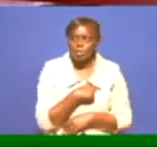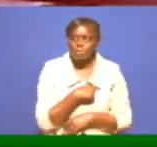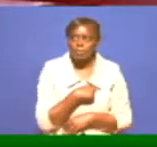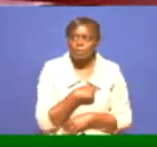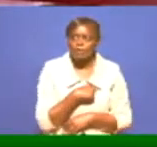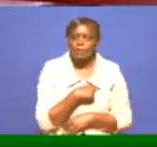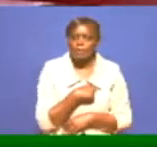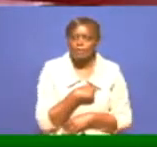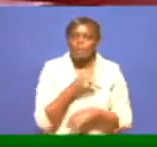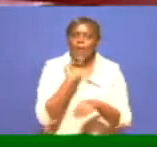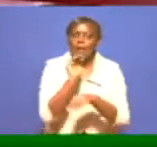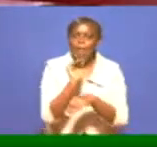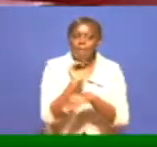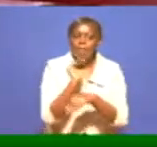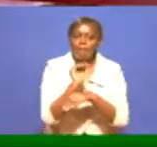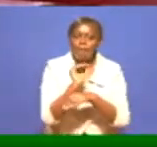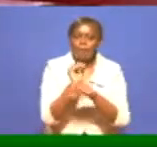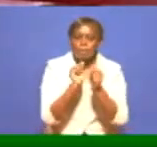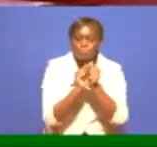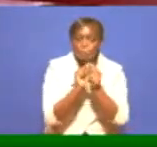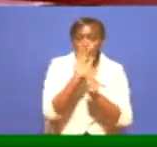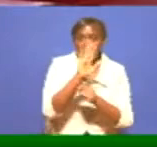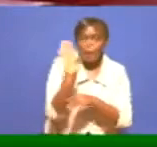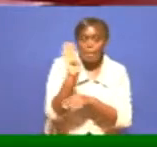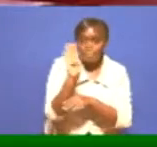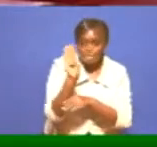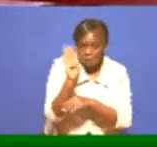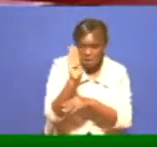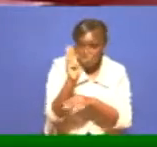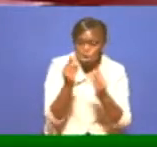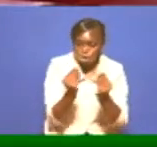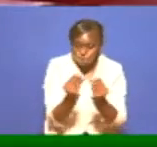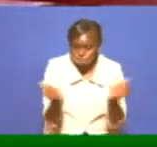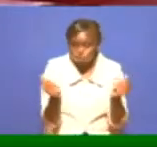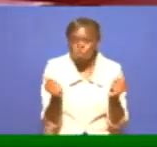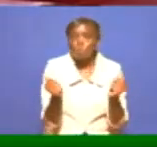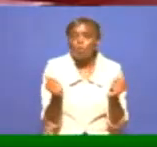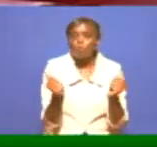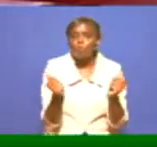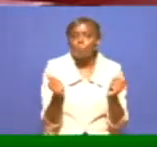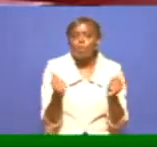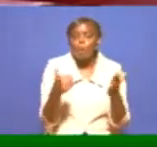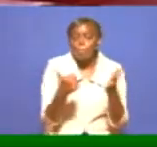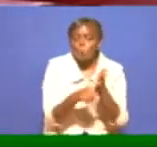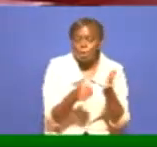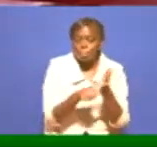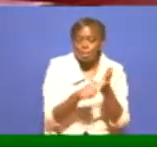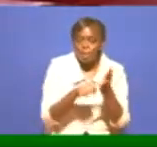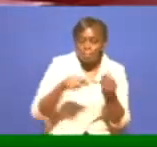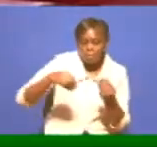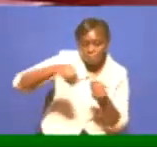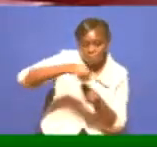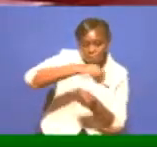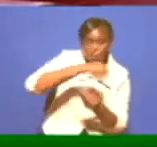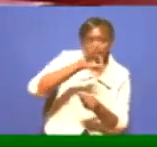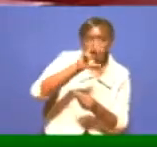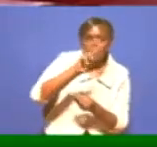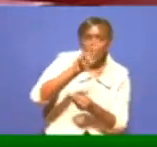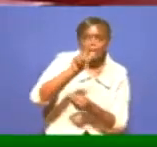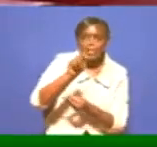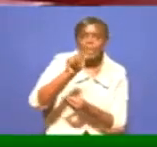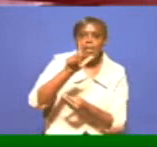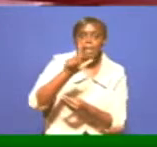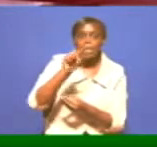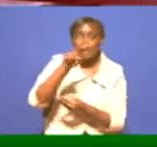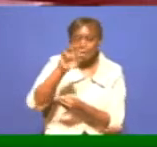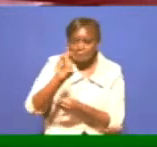we had requested for about 15 billion to be able to sort out the issue of subsidized fertilizer in this country, especially at this time when fertilizer prices are